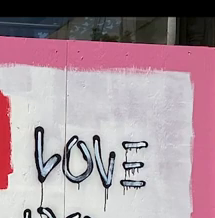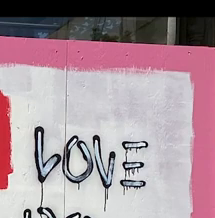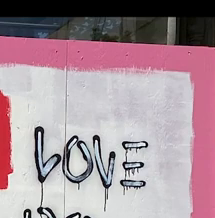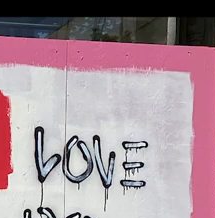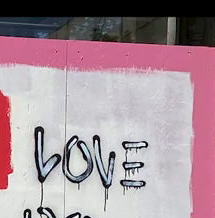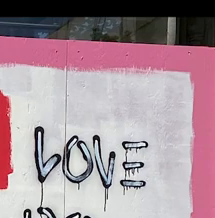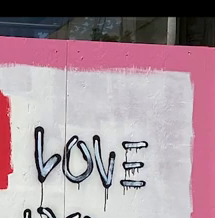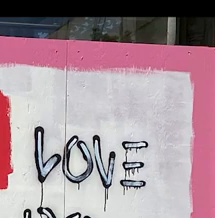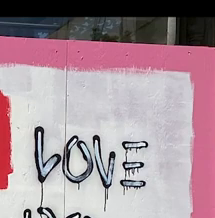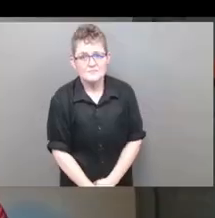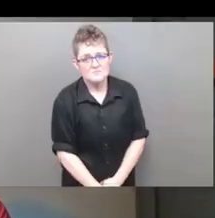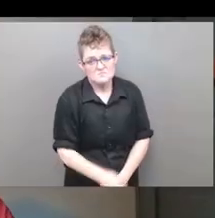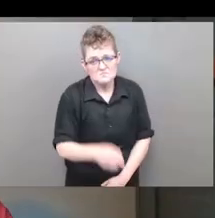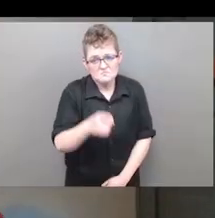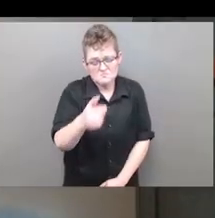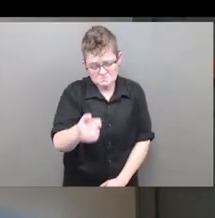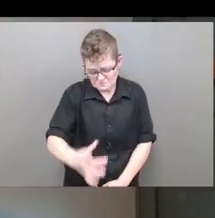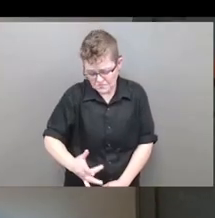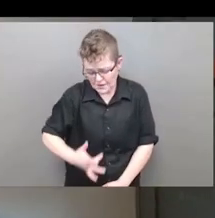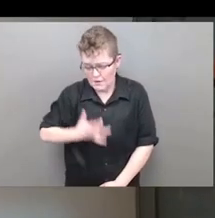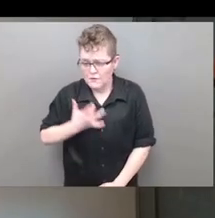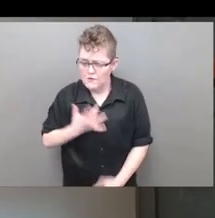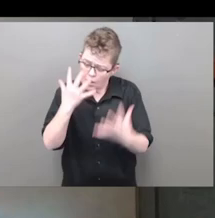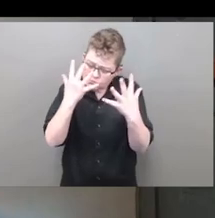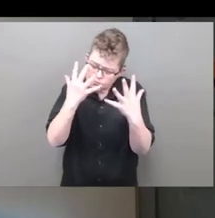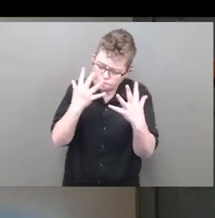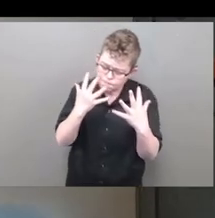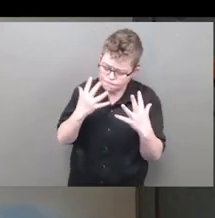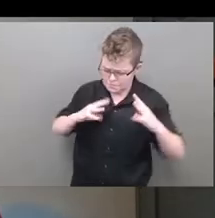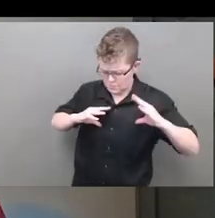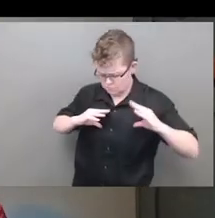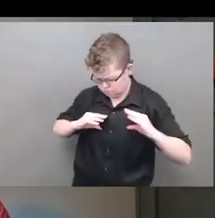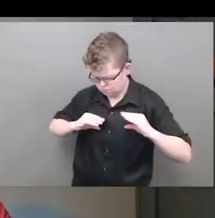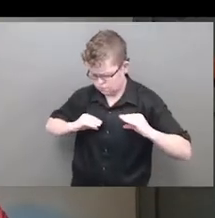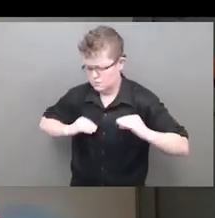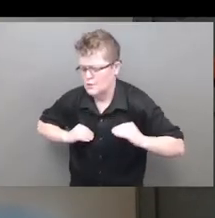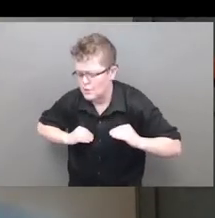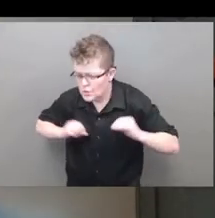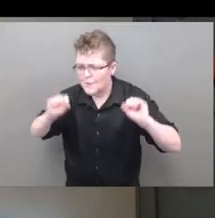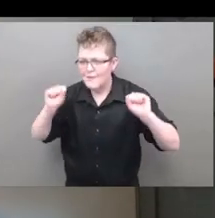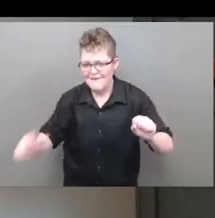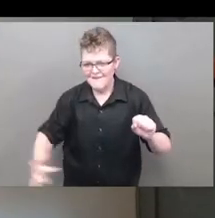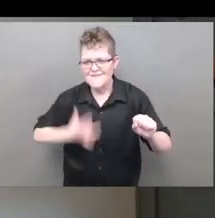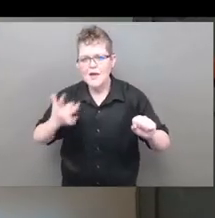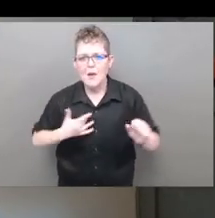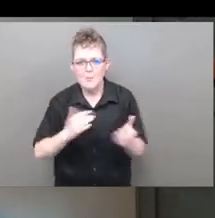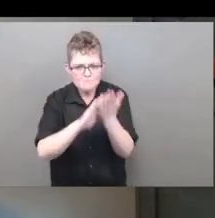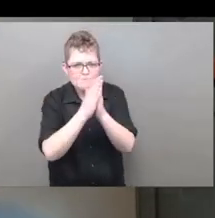When you are down and peaceful.